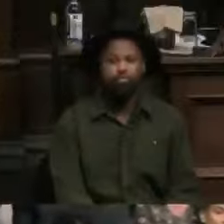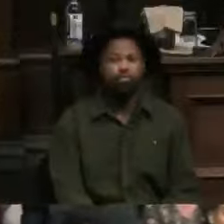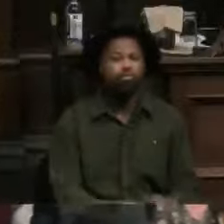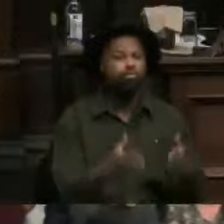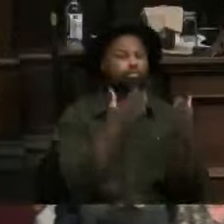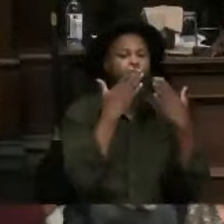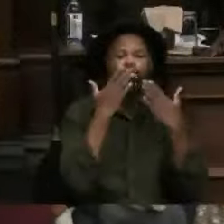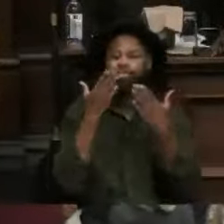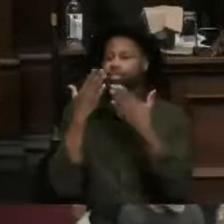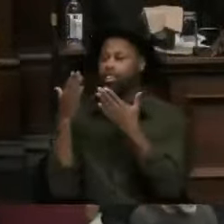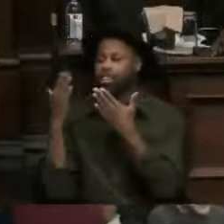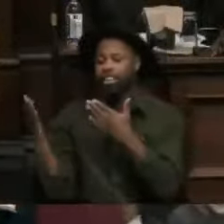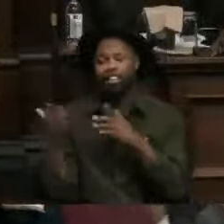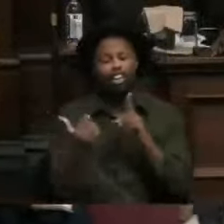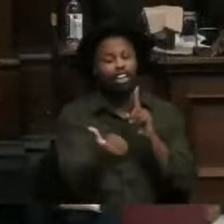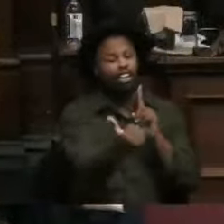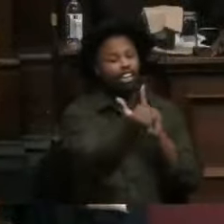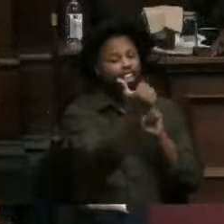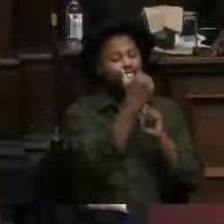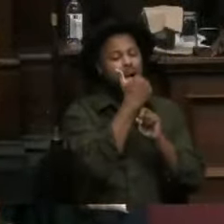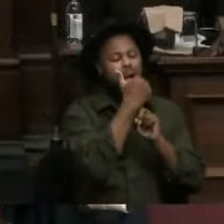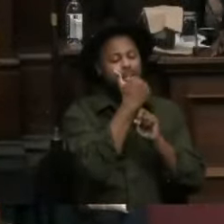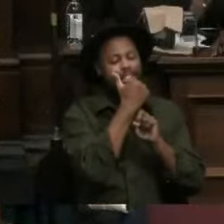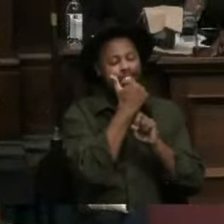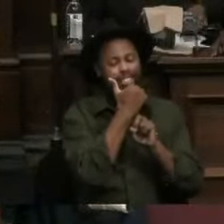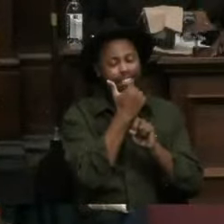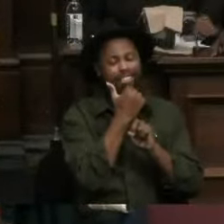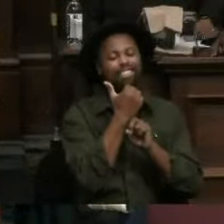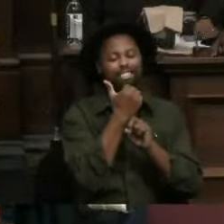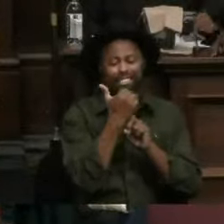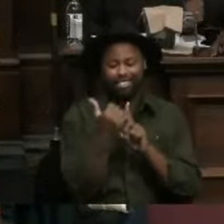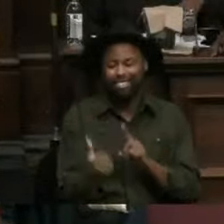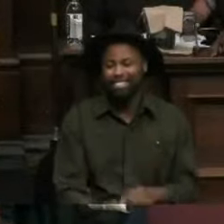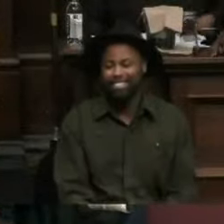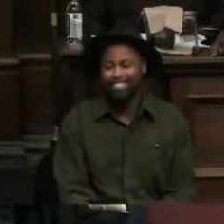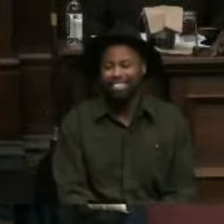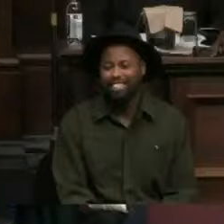Thank you all. You got me. Hard to do.